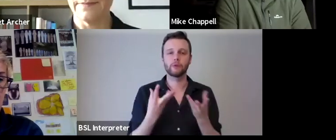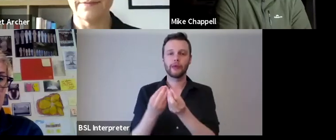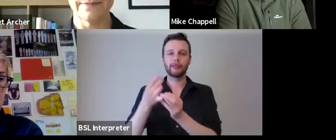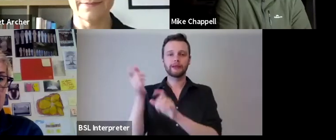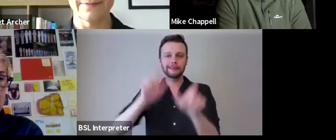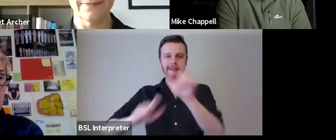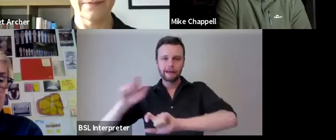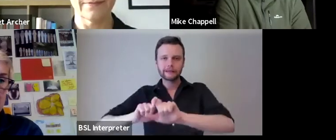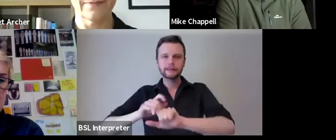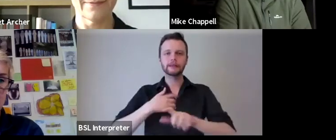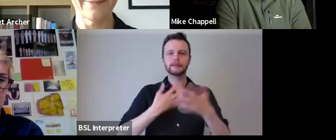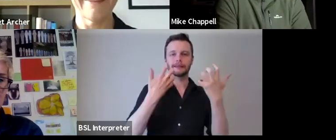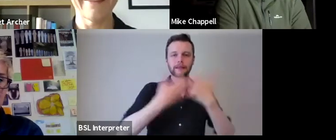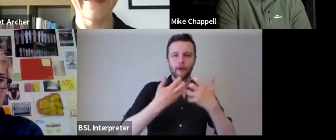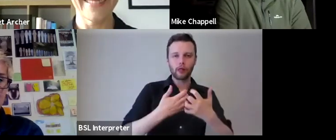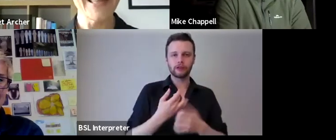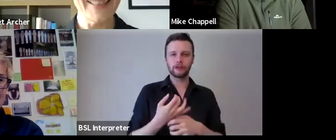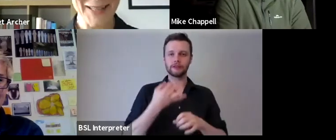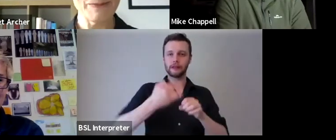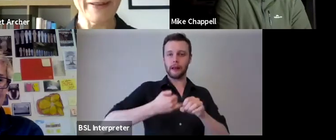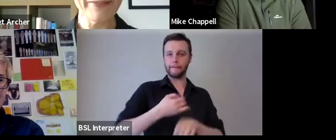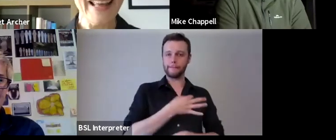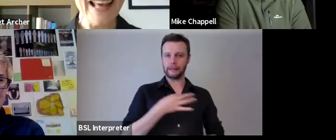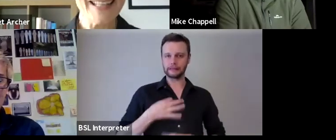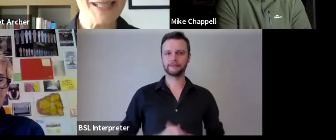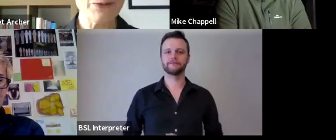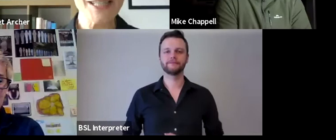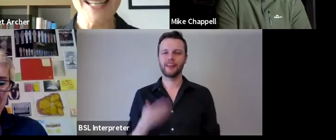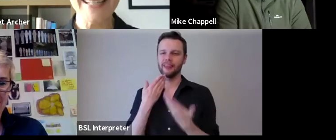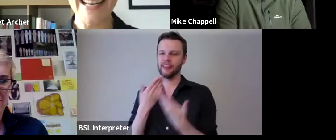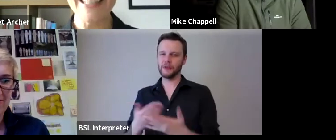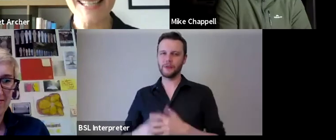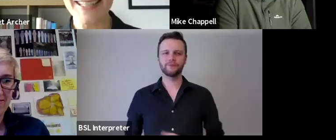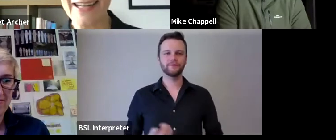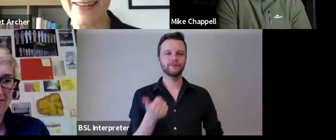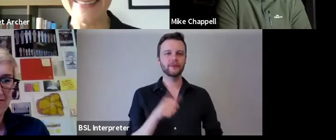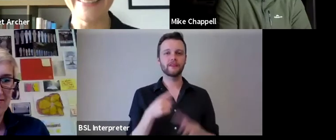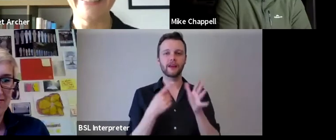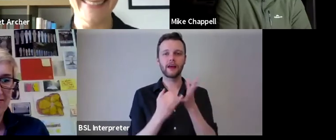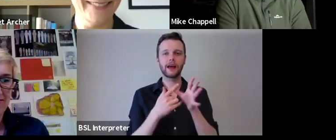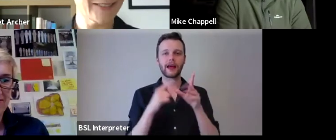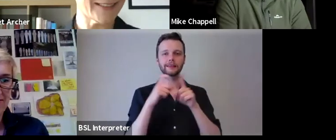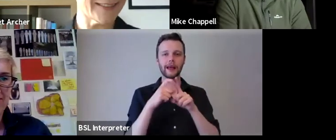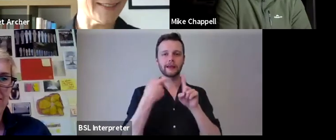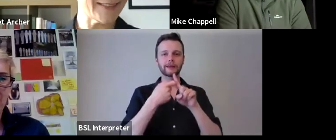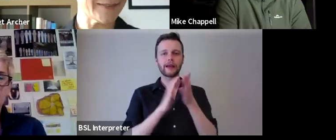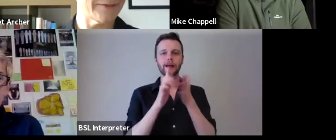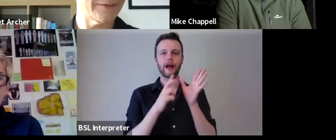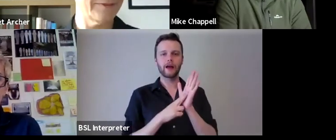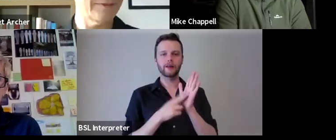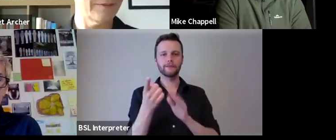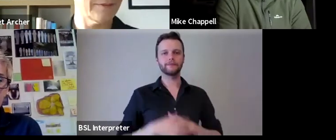and technologists and medics. Thank you, Bev. And let's move on to Asad Khan.